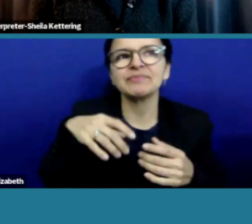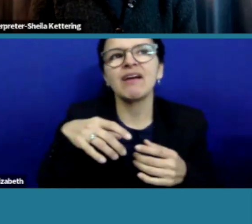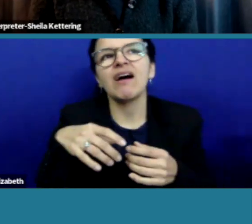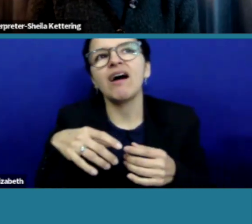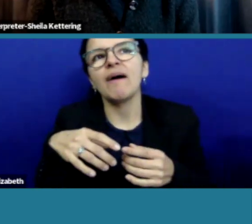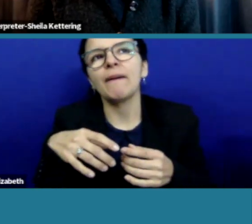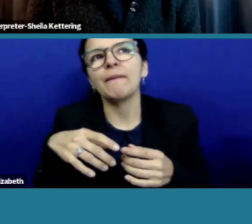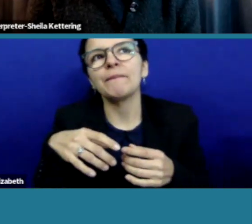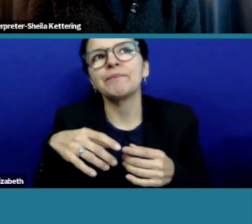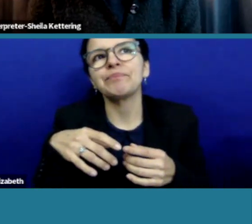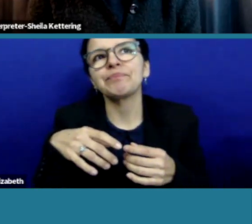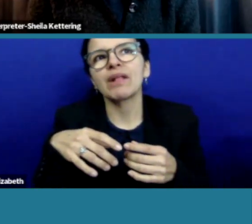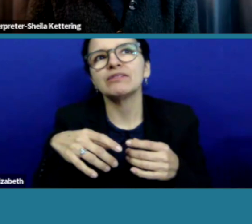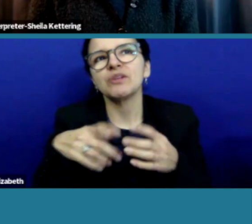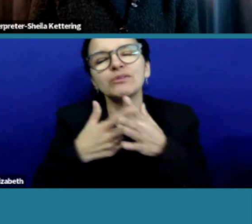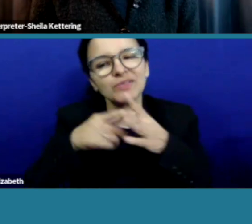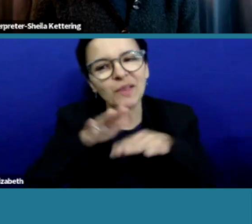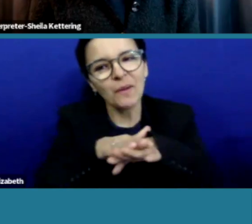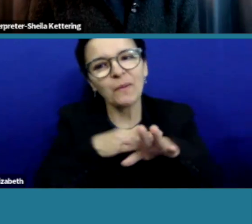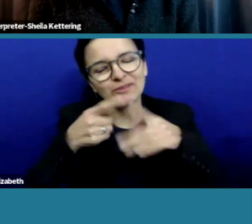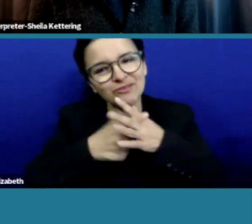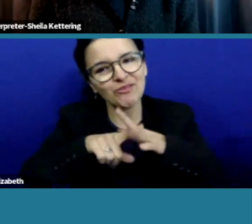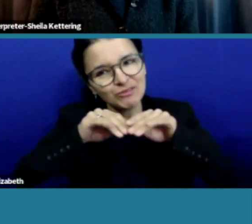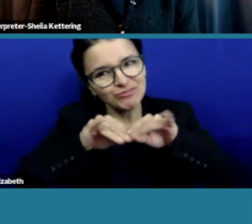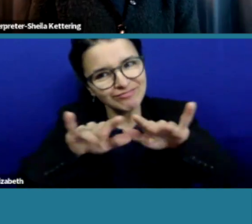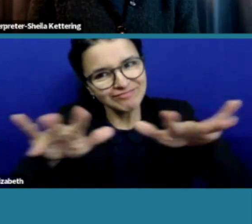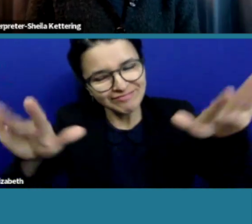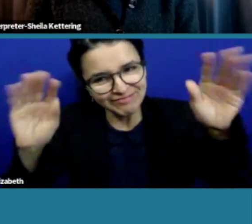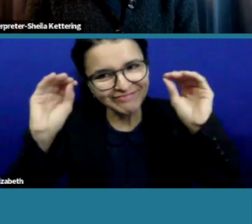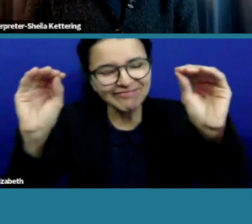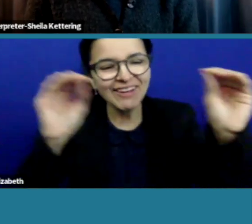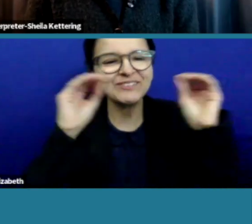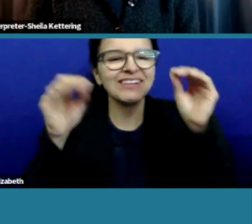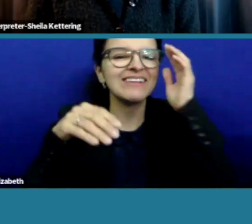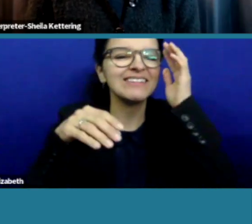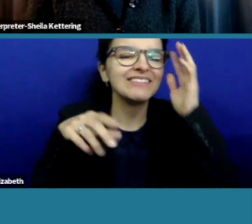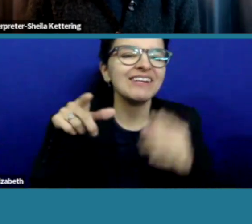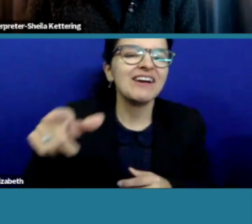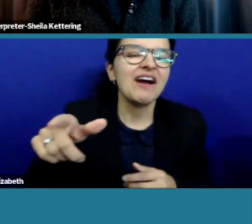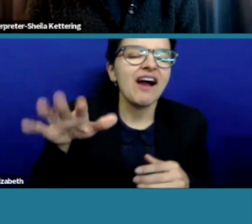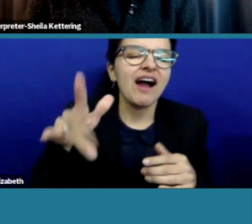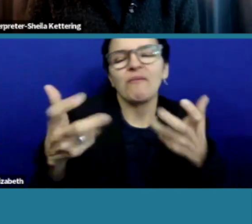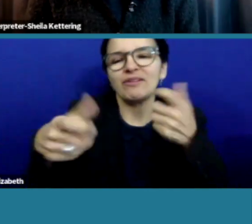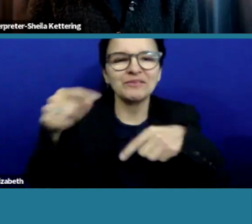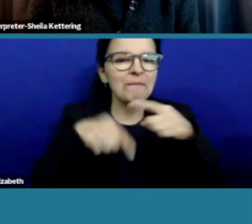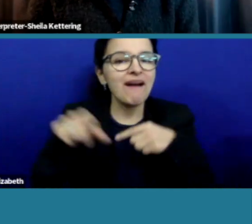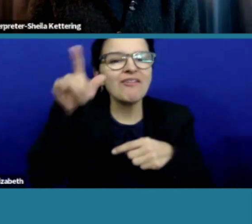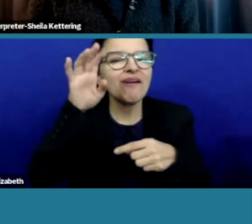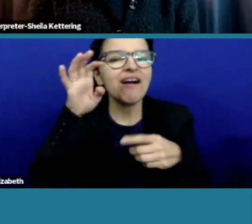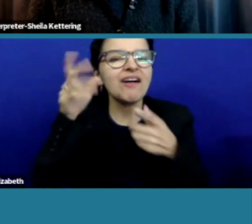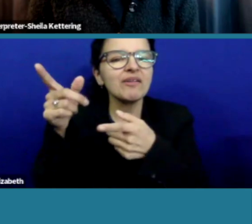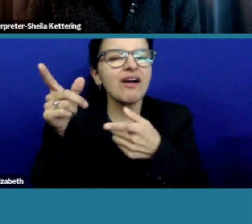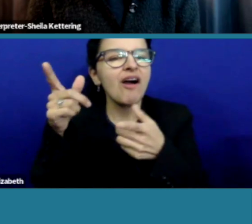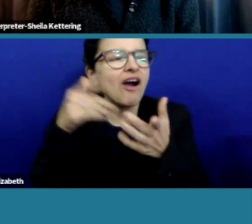understanding that a dazzle, that concept, but it's slowly starting